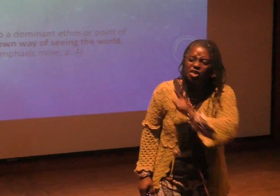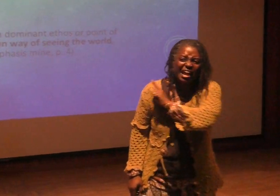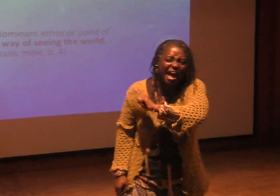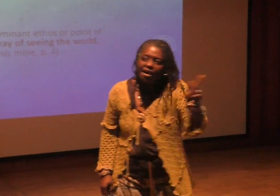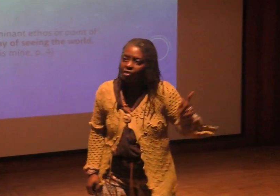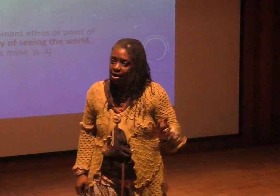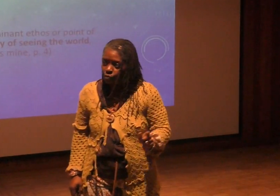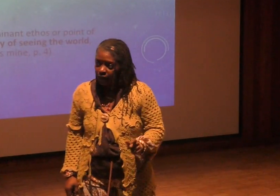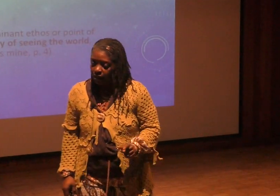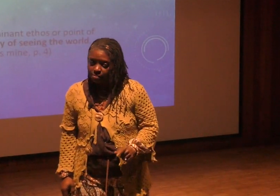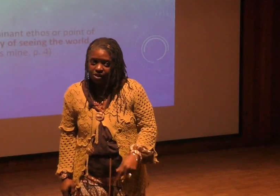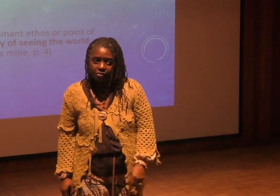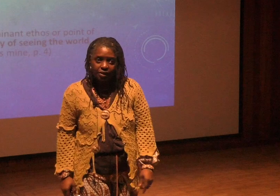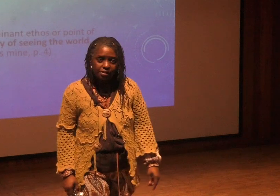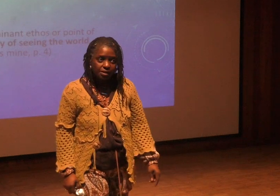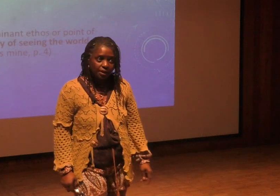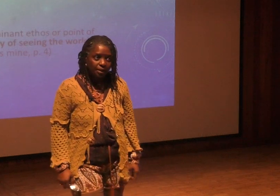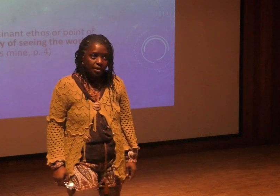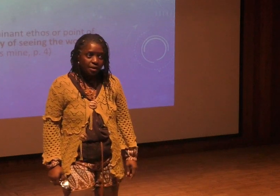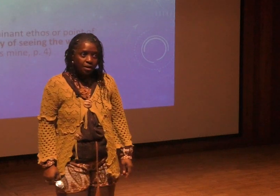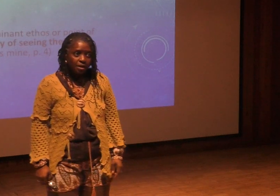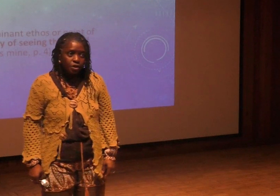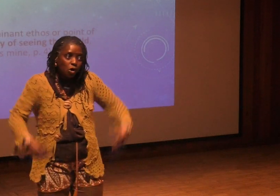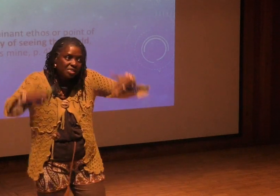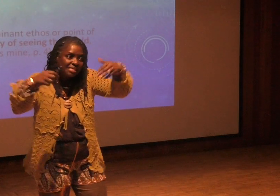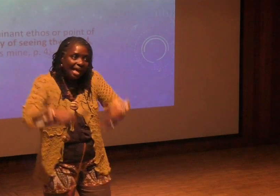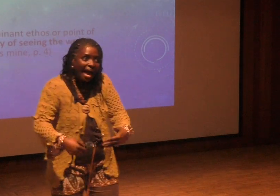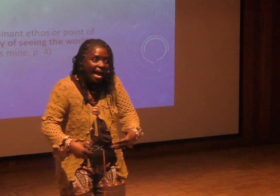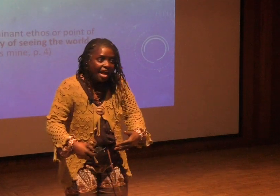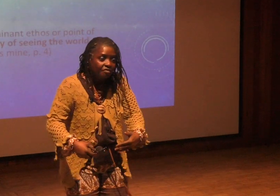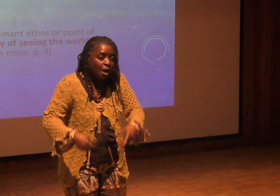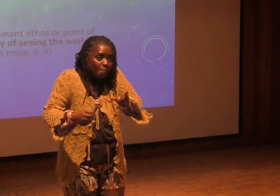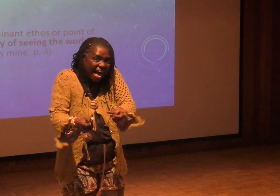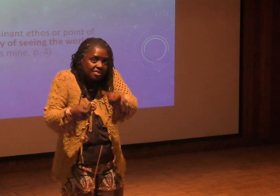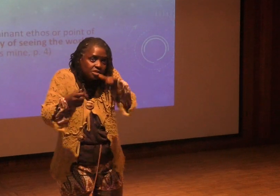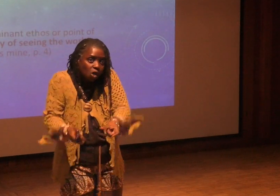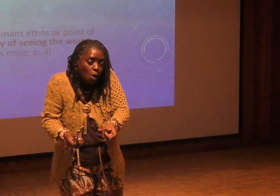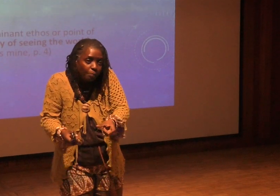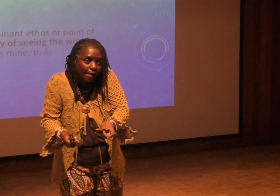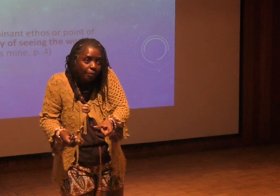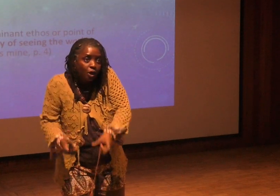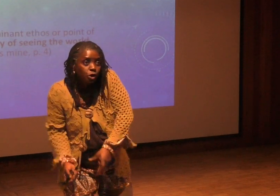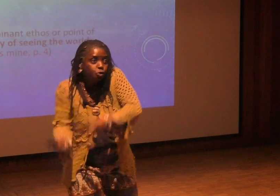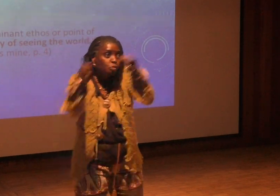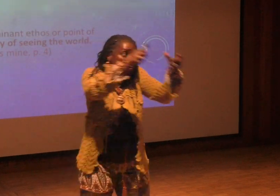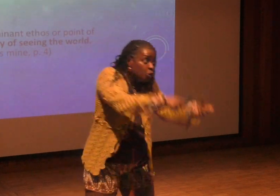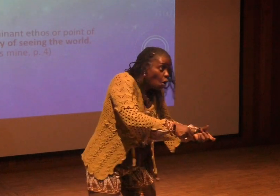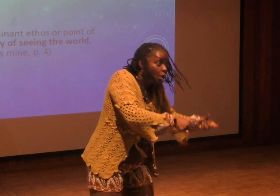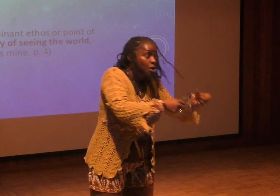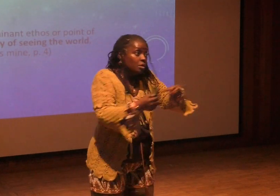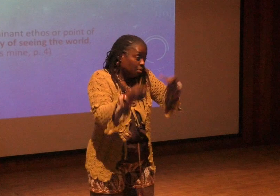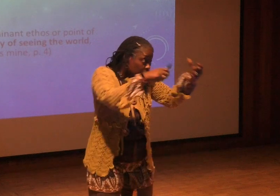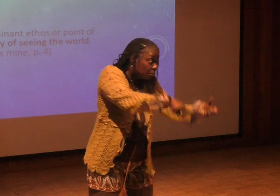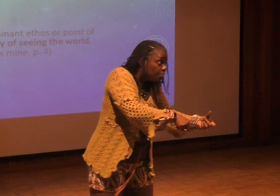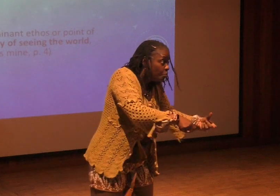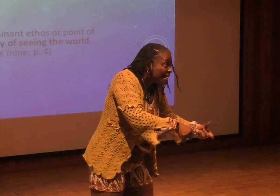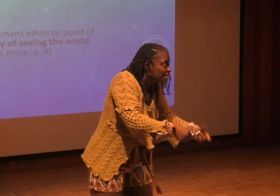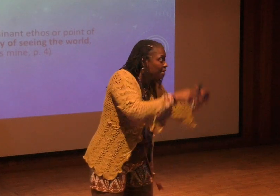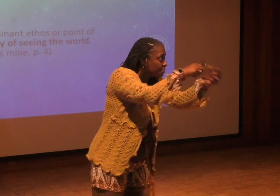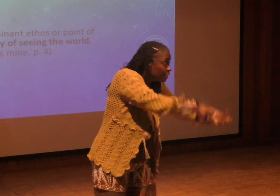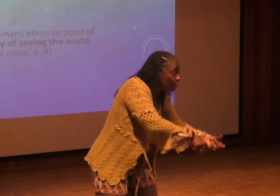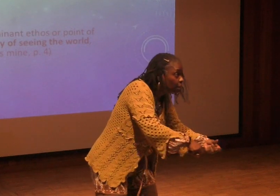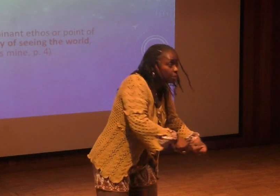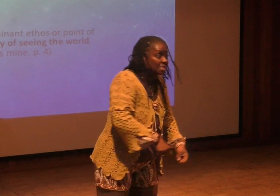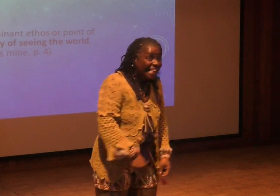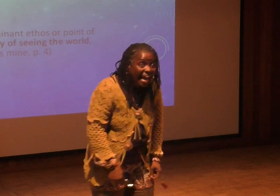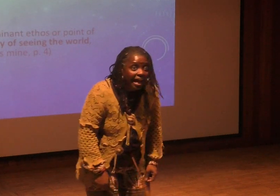everything she could ever have wanted materialistically. Your slave passed the salt pepper to your